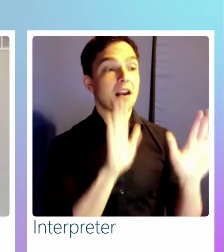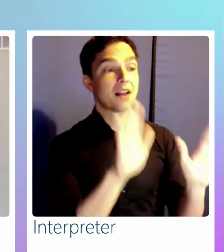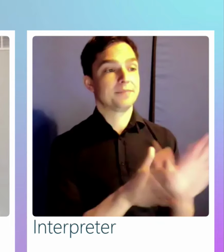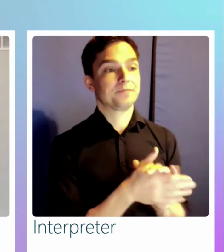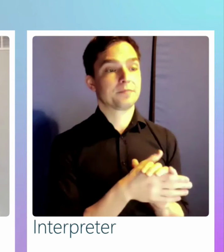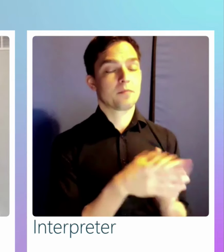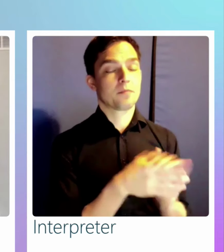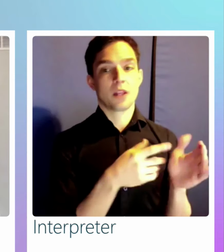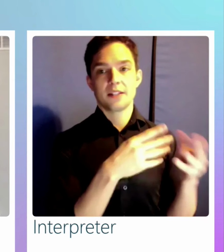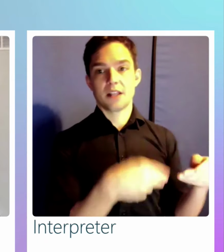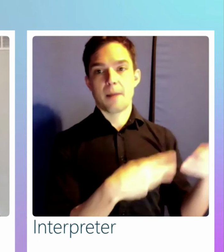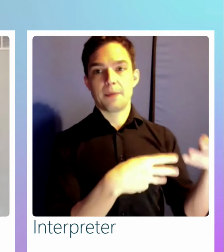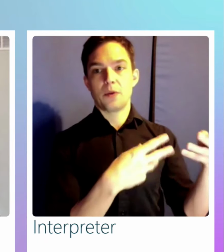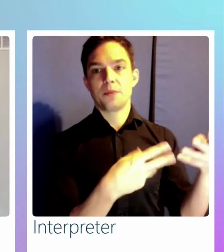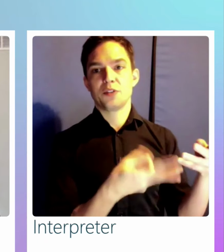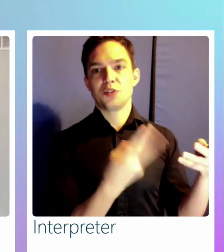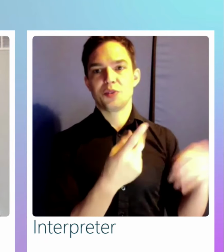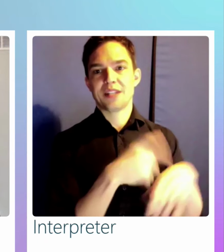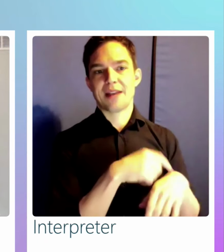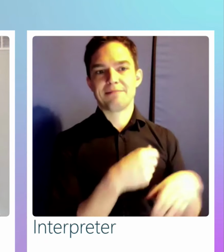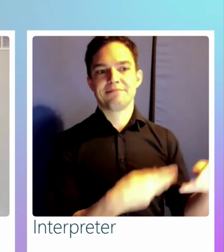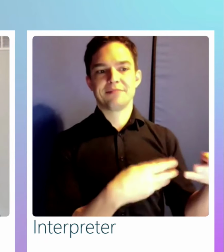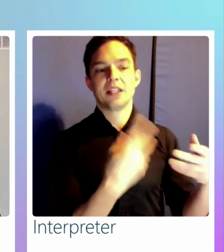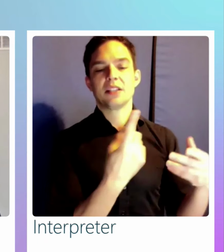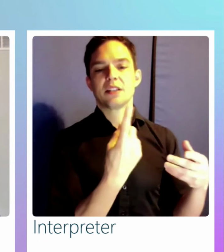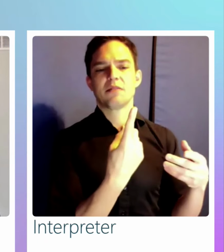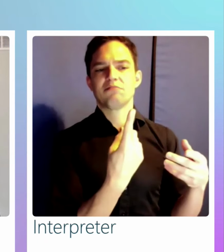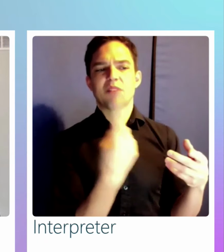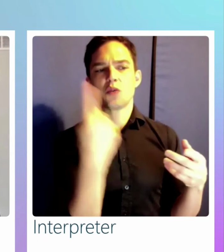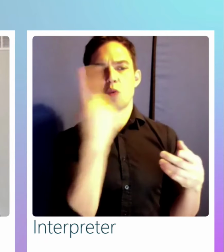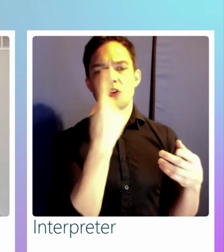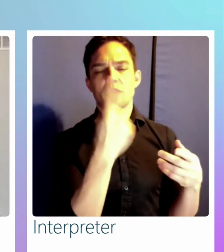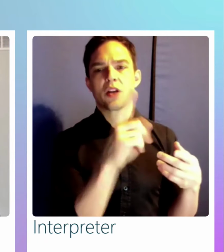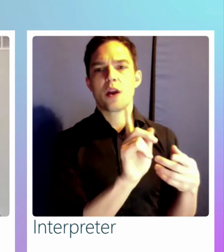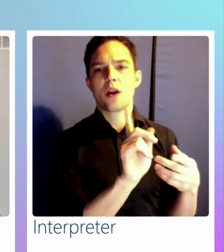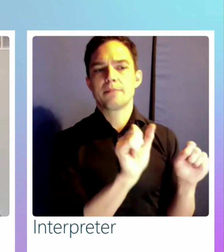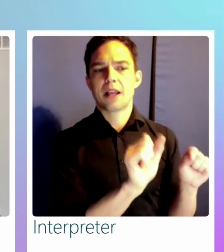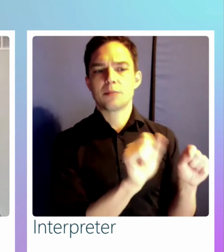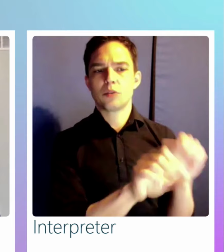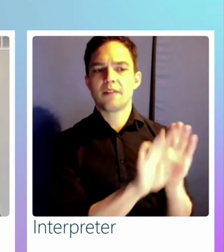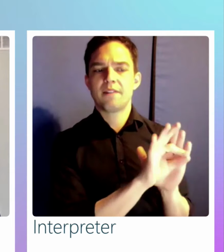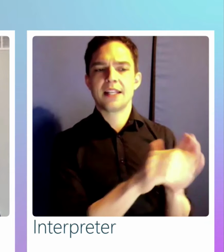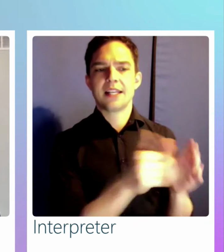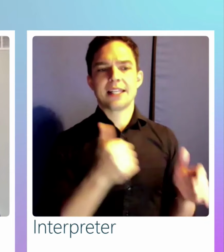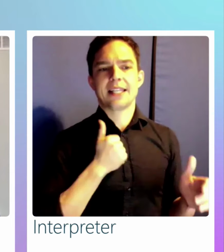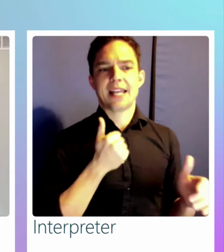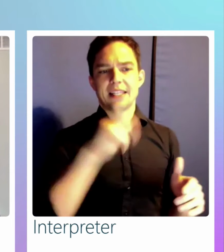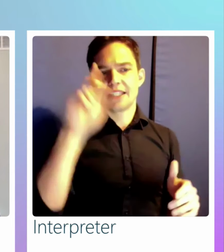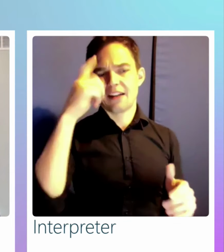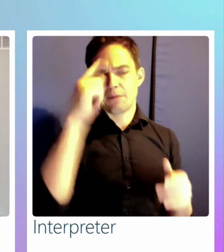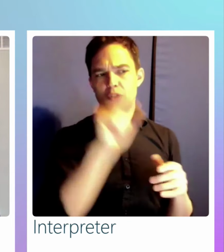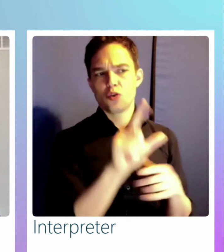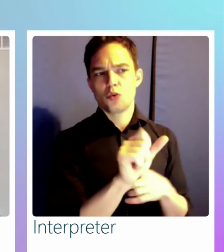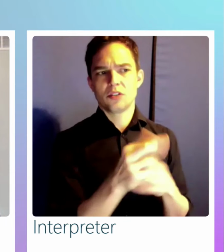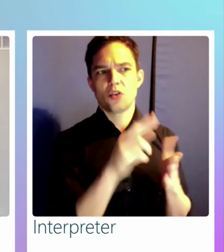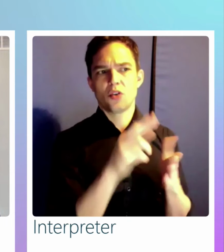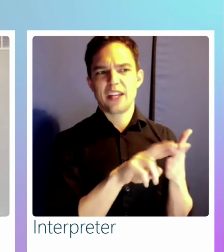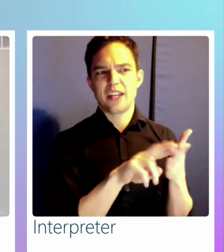This one got upvoted a couple times. Someone wondering where it's possible to find the Canadian government tools